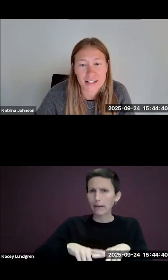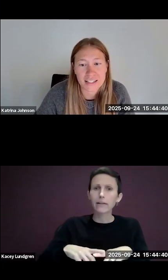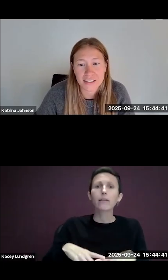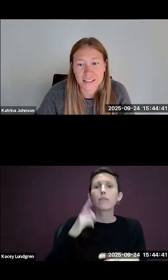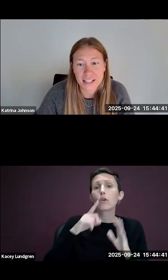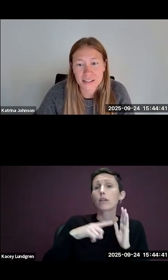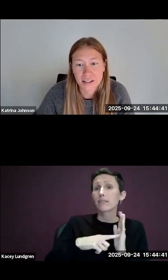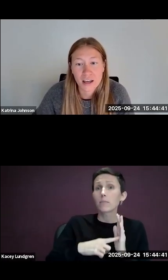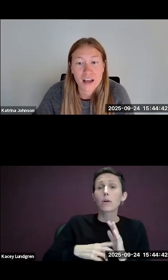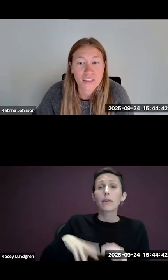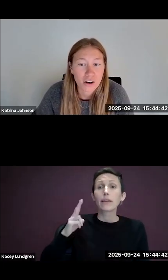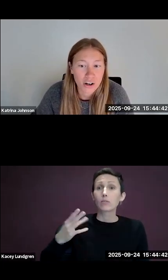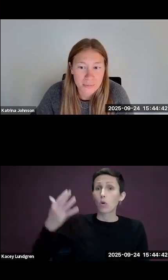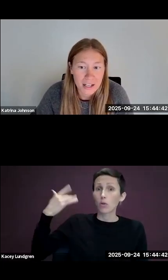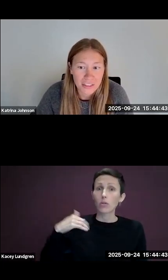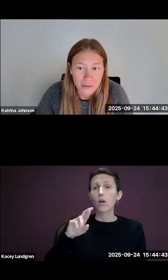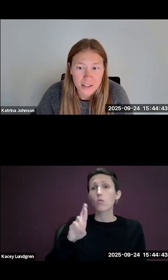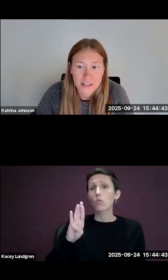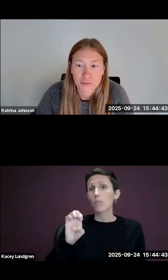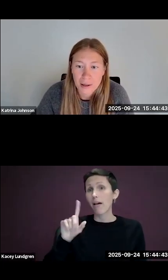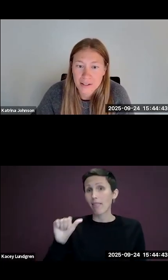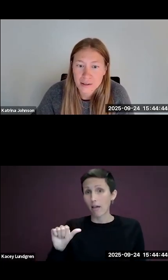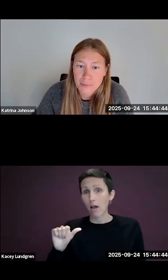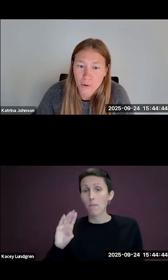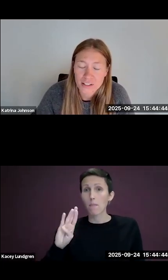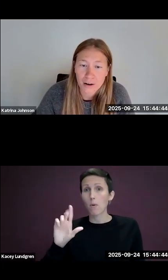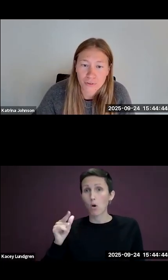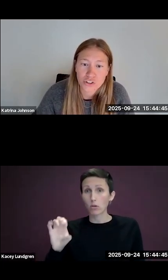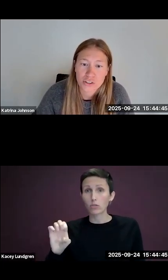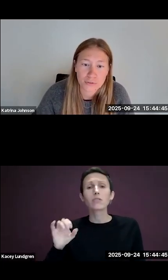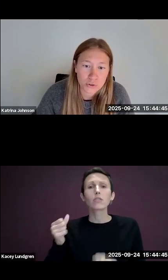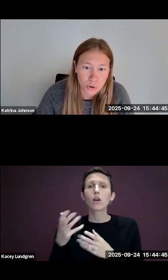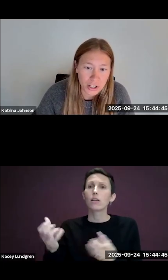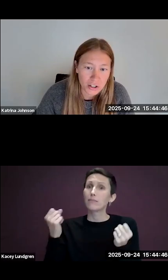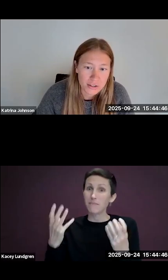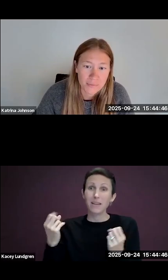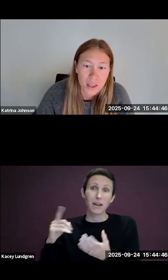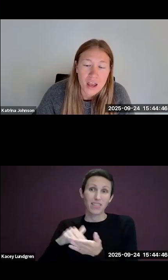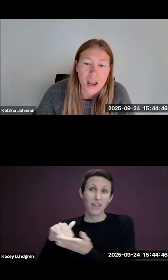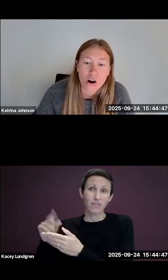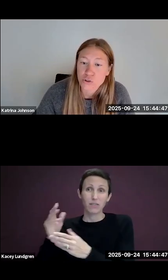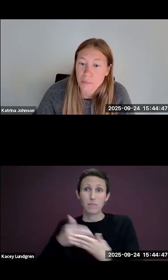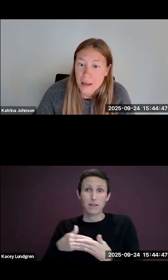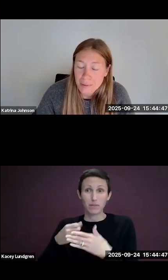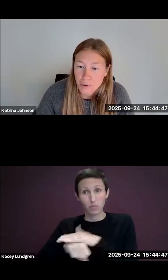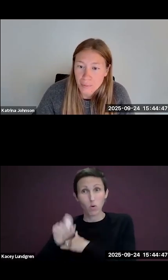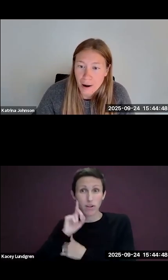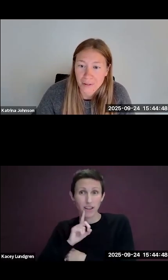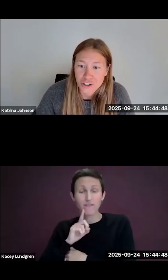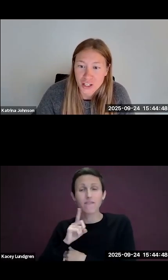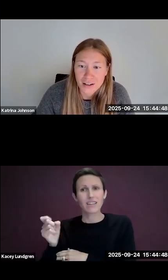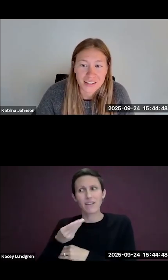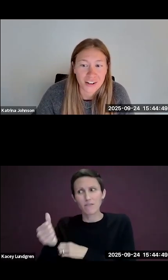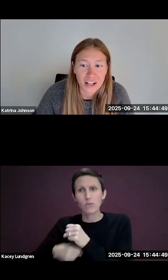bulge of the 1960s that caused many thousands of babies to be born deaf in just a few short years. Also, the baby